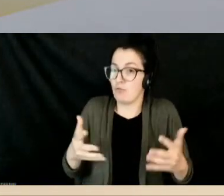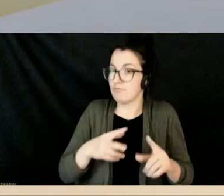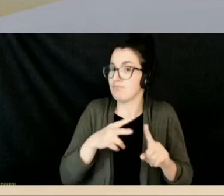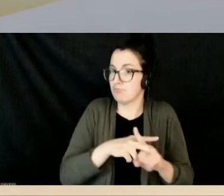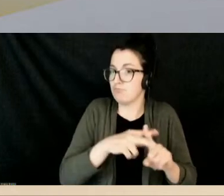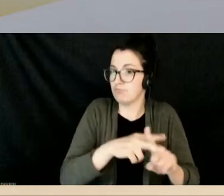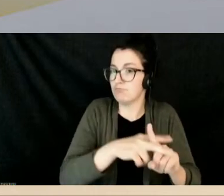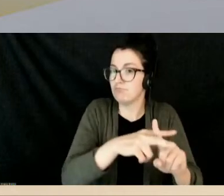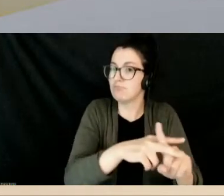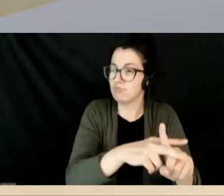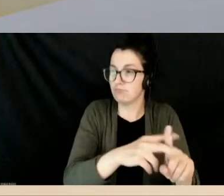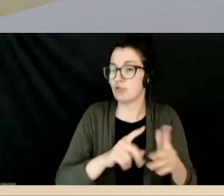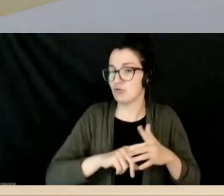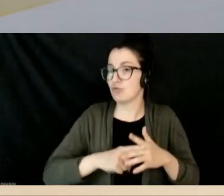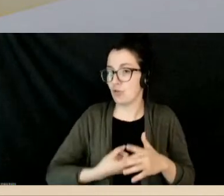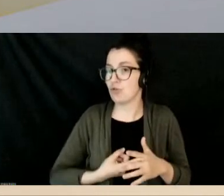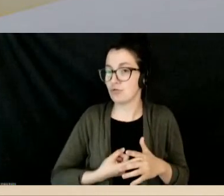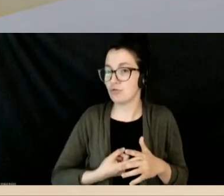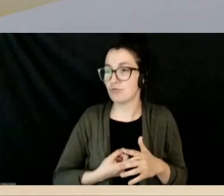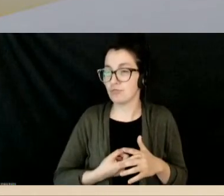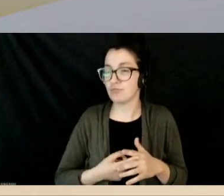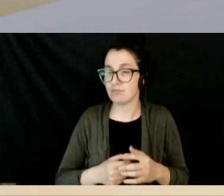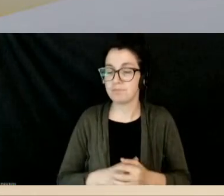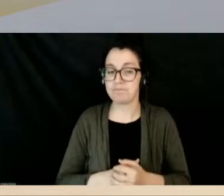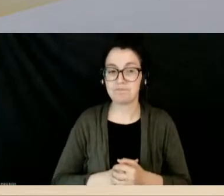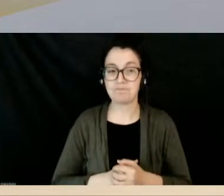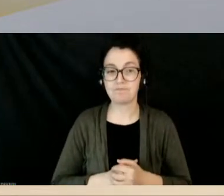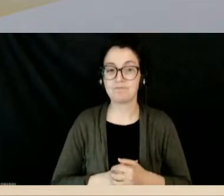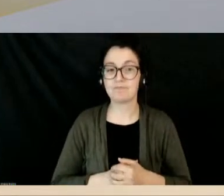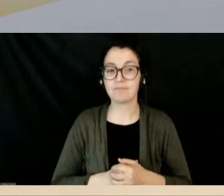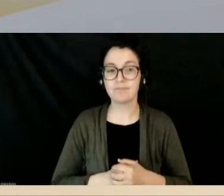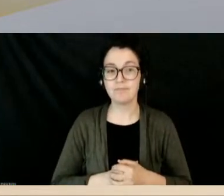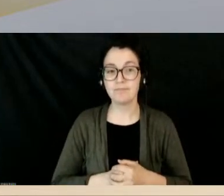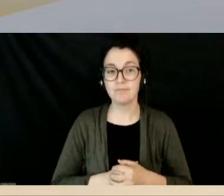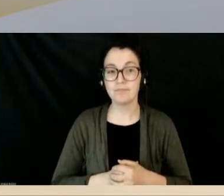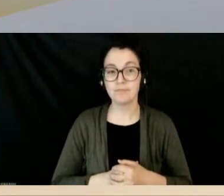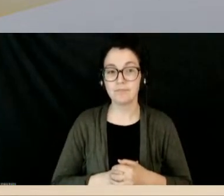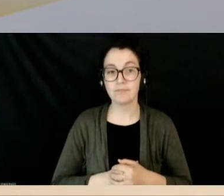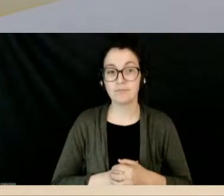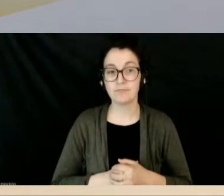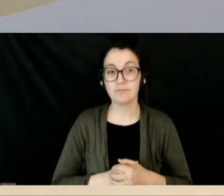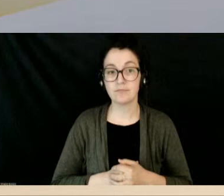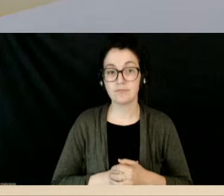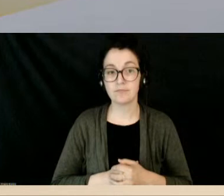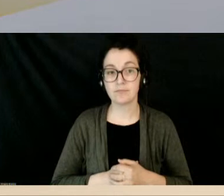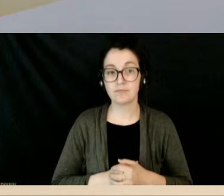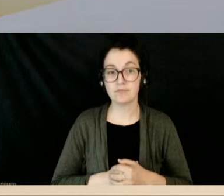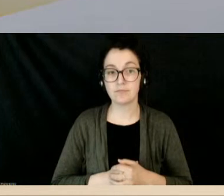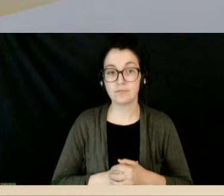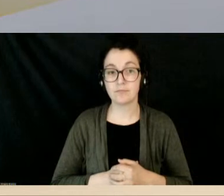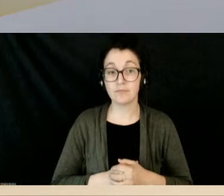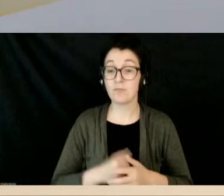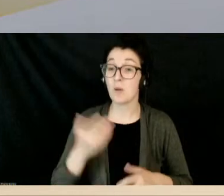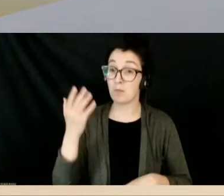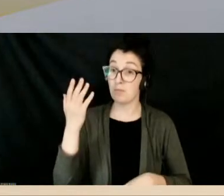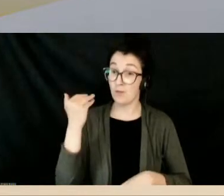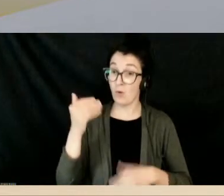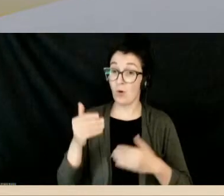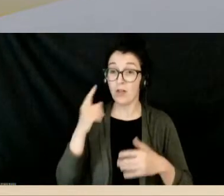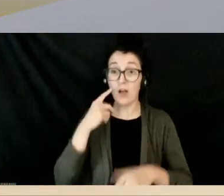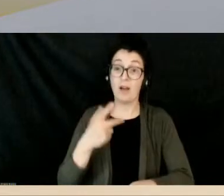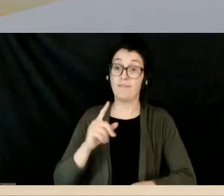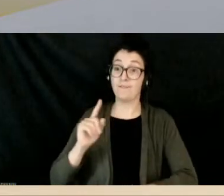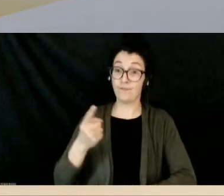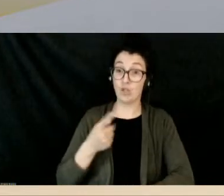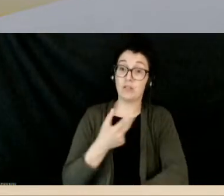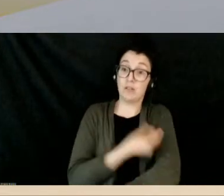people in the clinics, and they actually have been moved from 16 weeks down to between 12